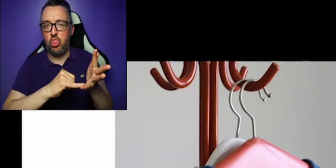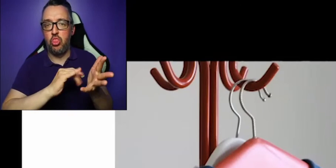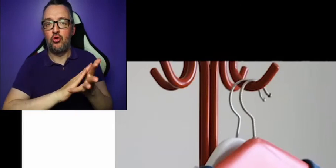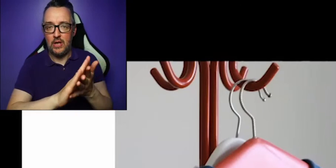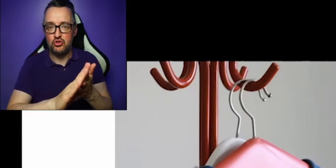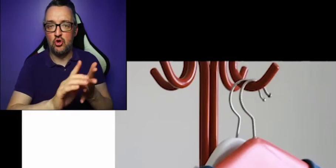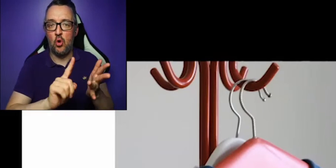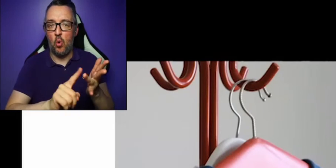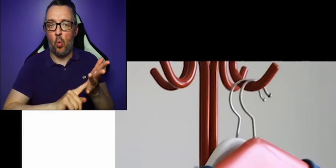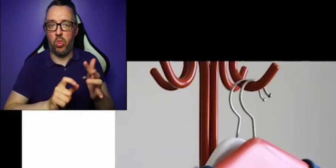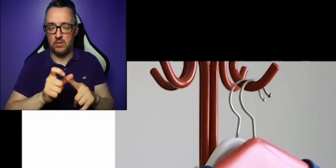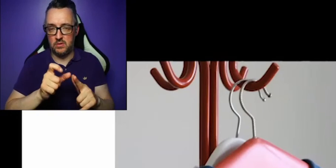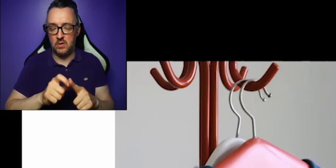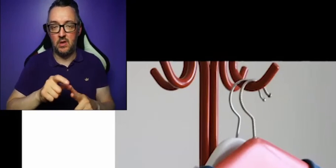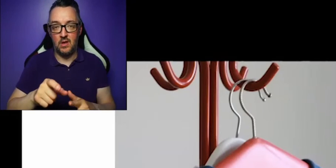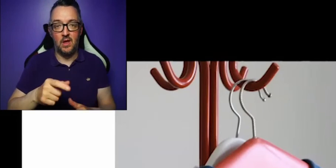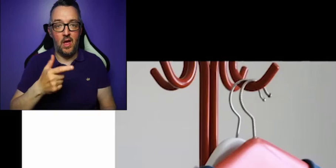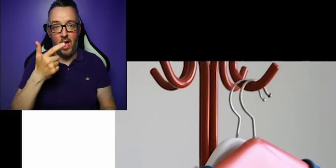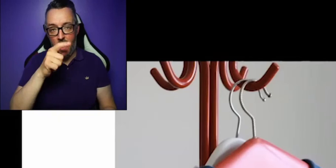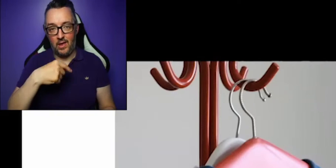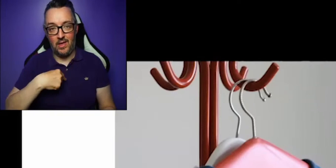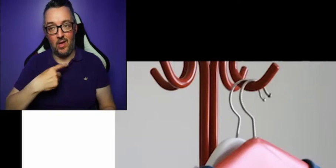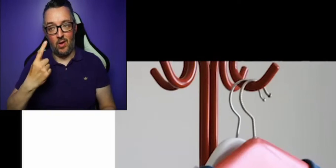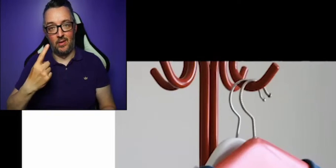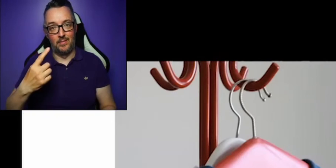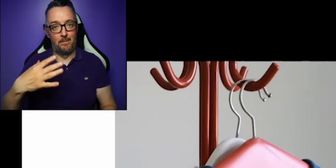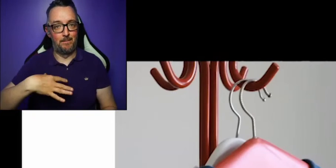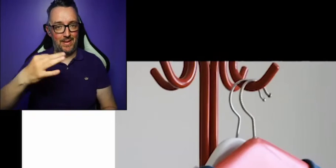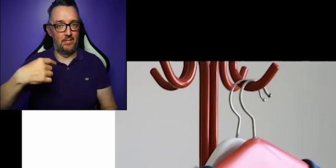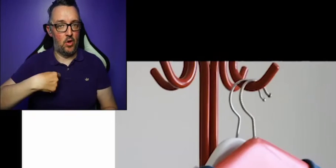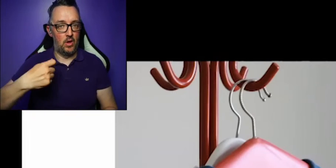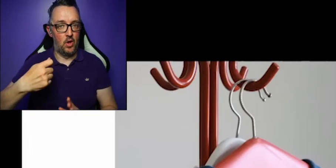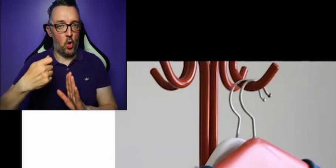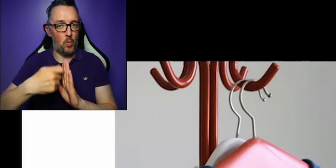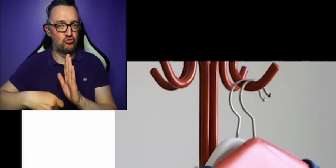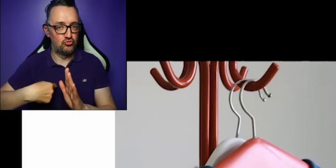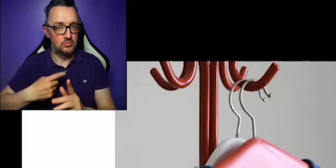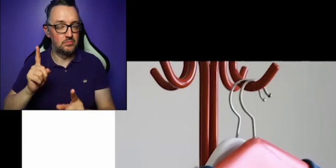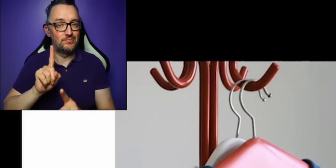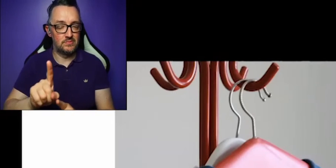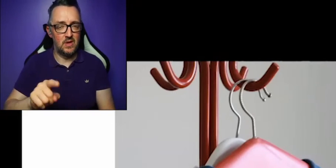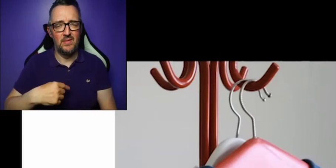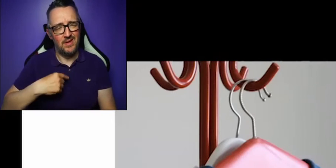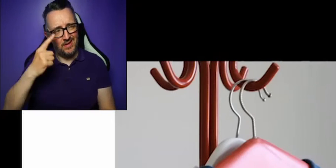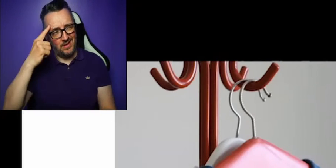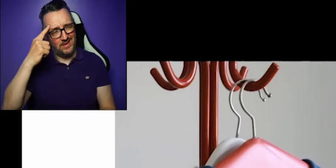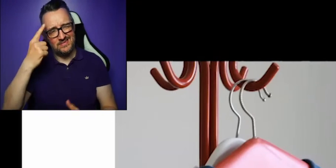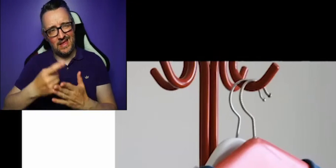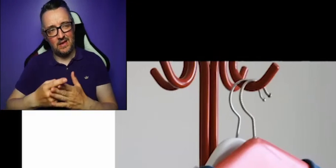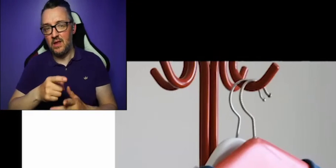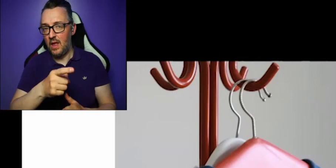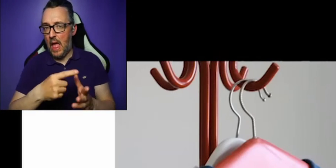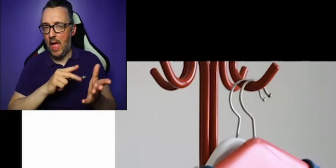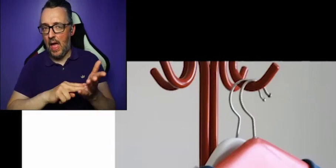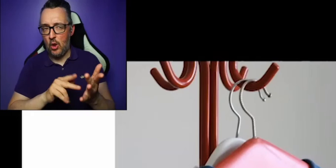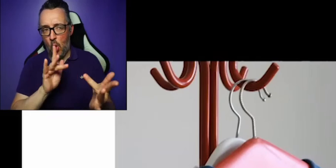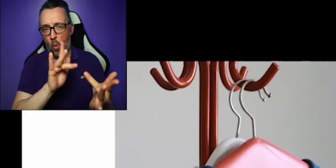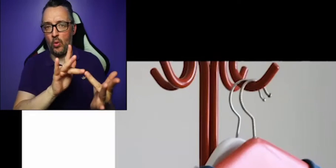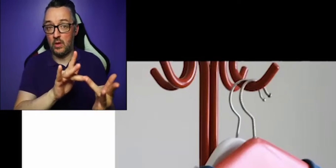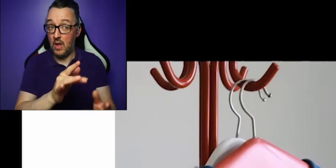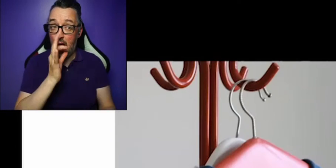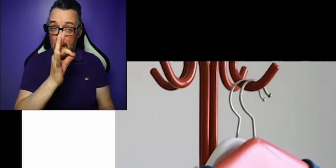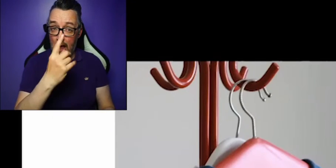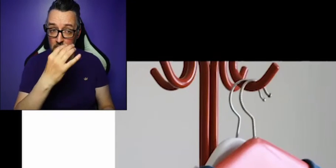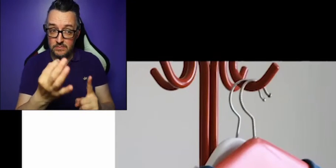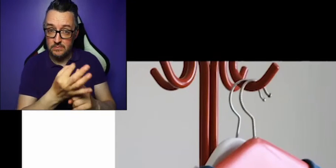Mosby curated, and I was lucky to be one of the commissioned artists for. And so I decided to contact Anne again and ask her to make